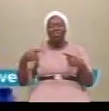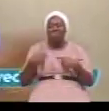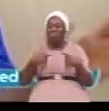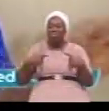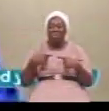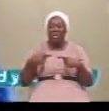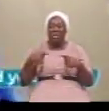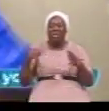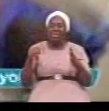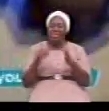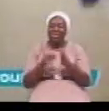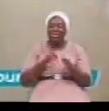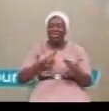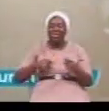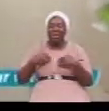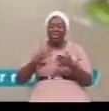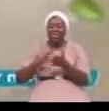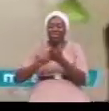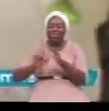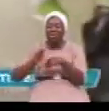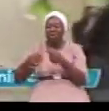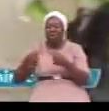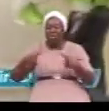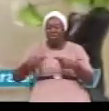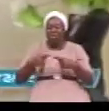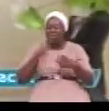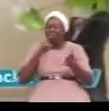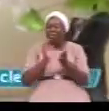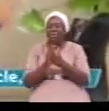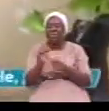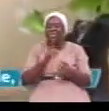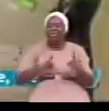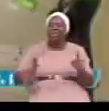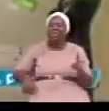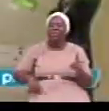taken all the pain away from me. Praise the living Jesus.